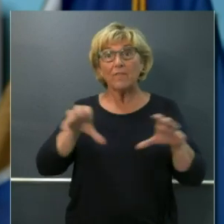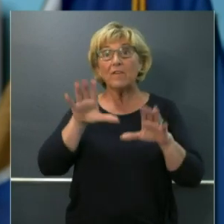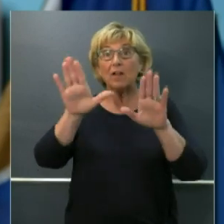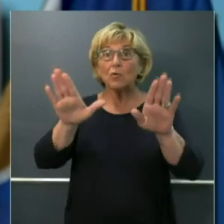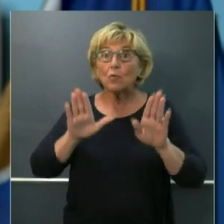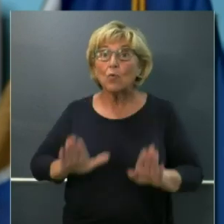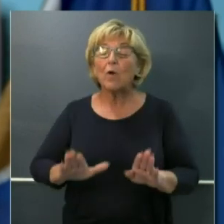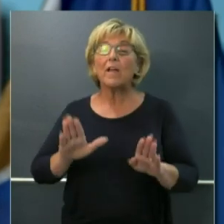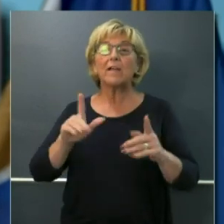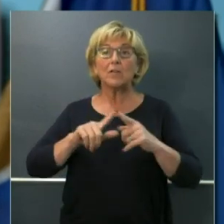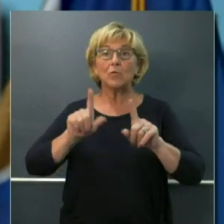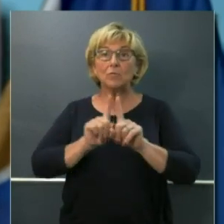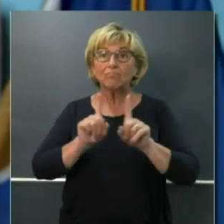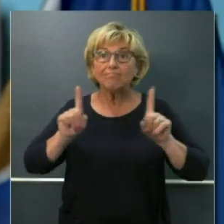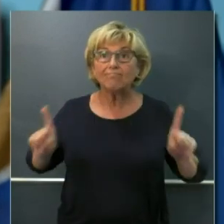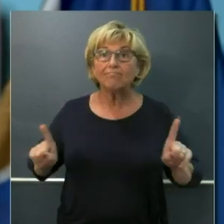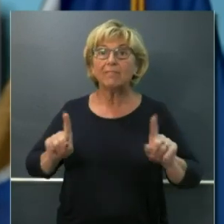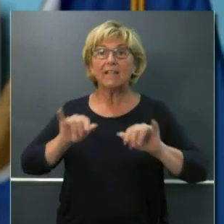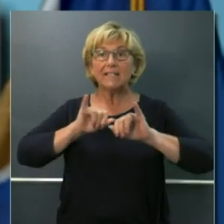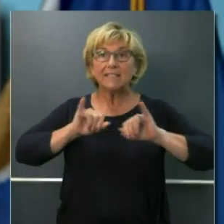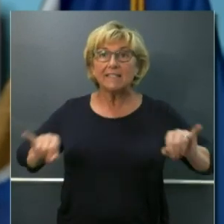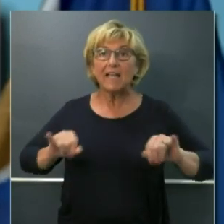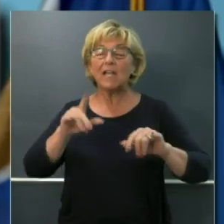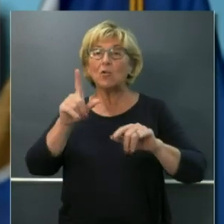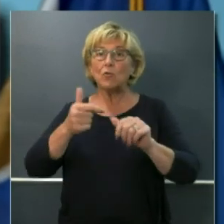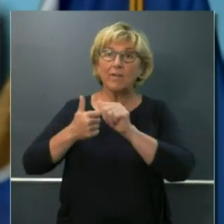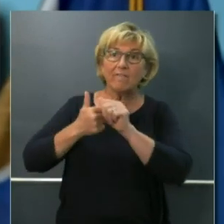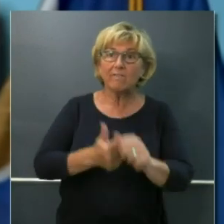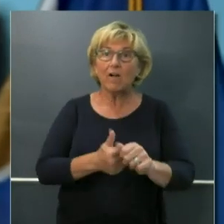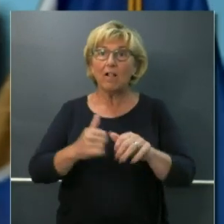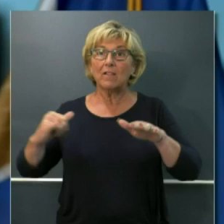because you have overwhelmingly abided by the stay-at-home order, you